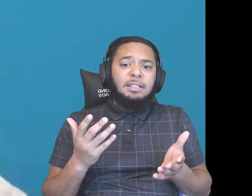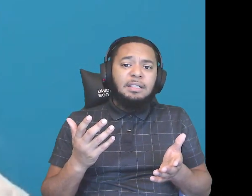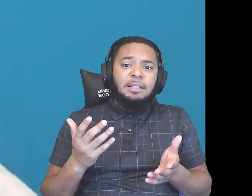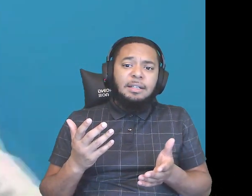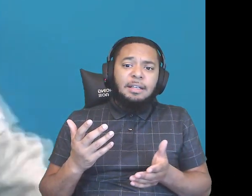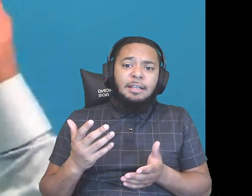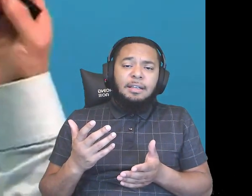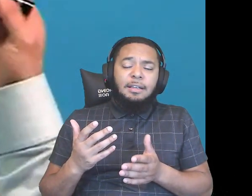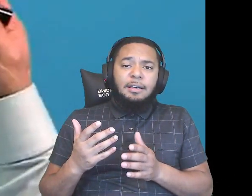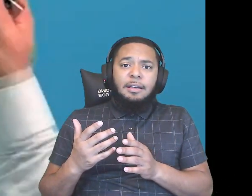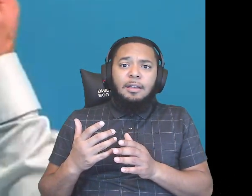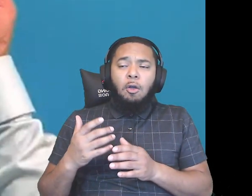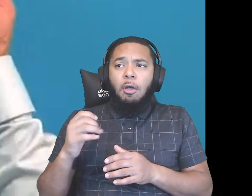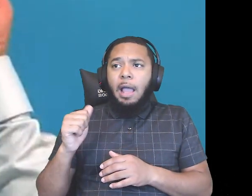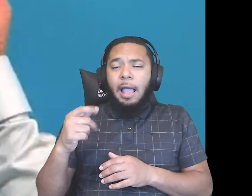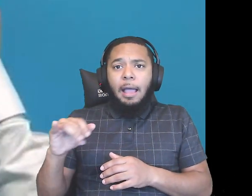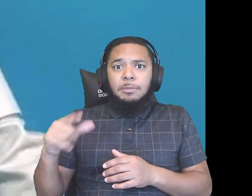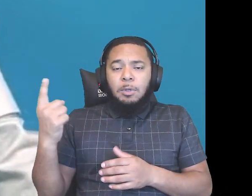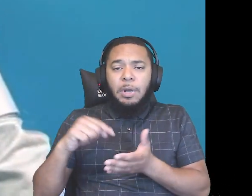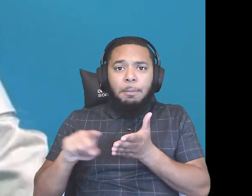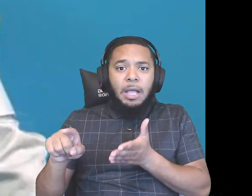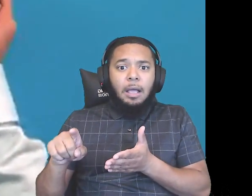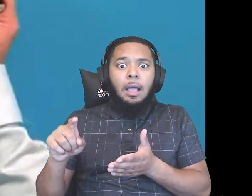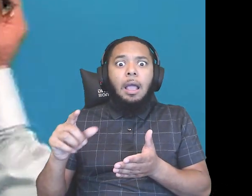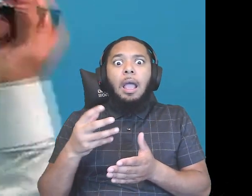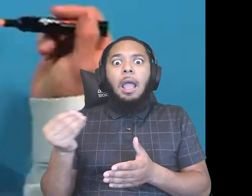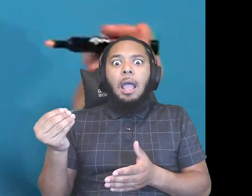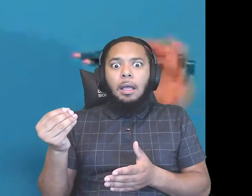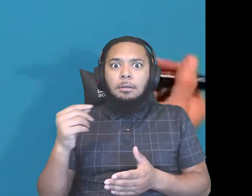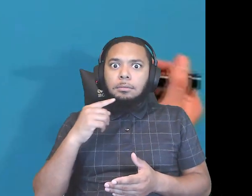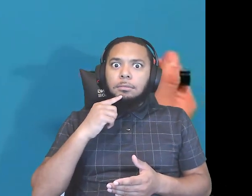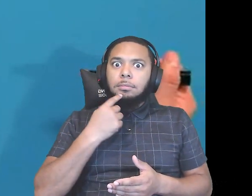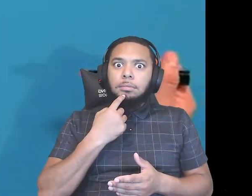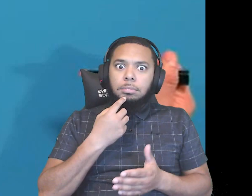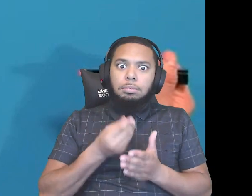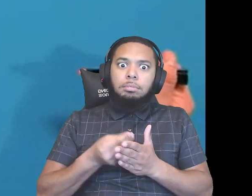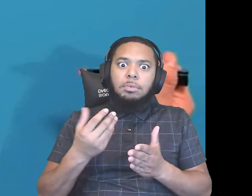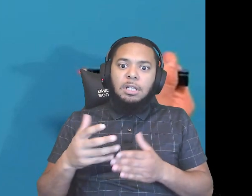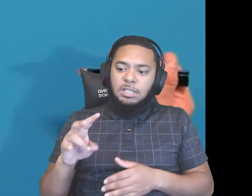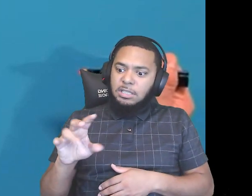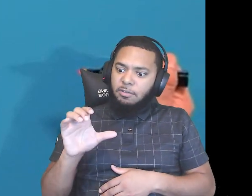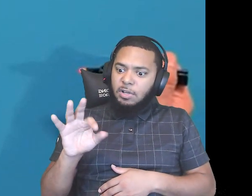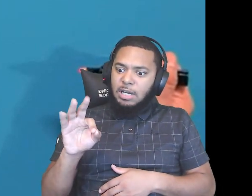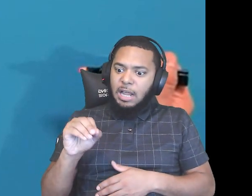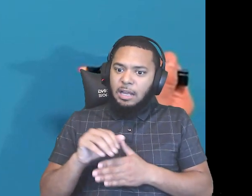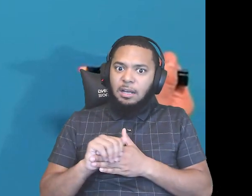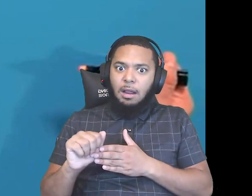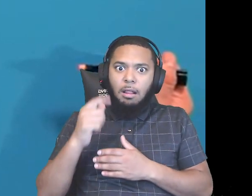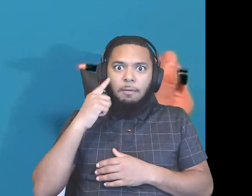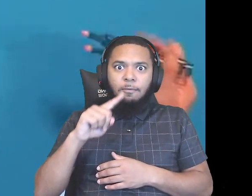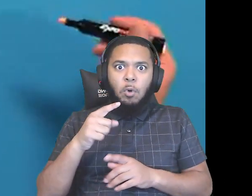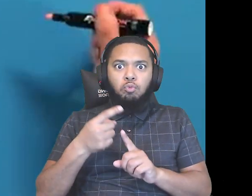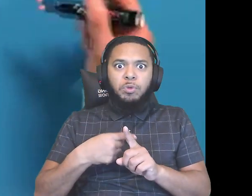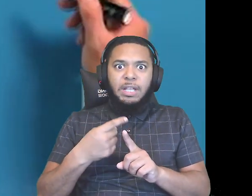to. And then we had our big chunk, right? That's expensive, $790 for rent.